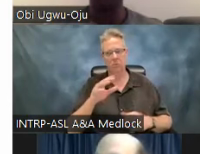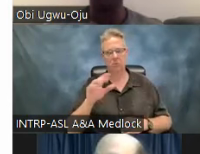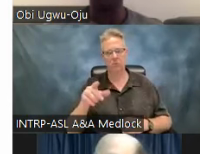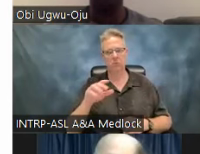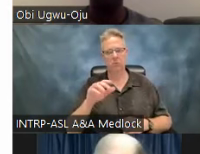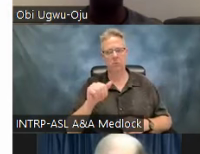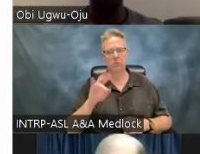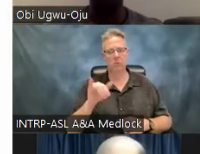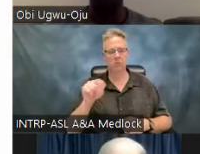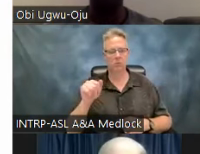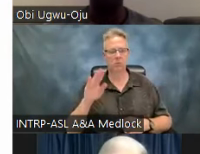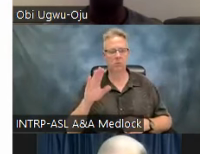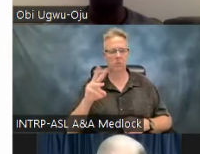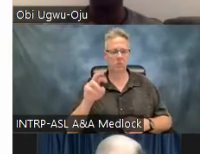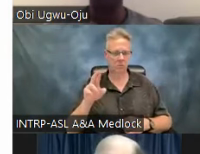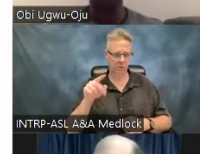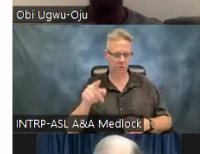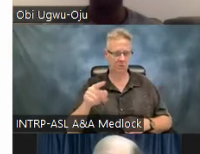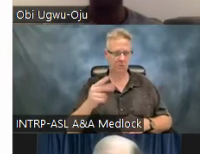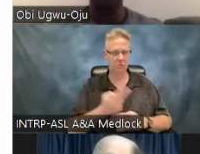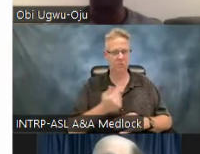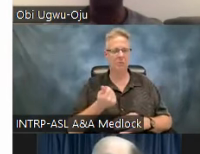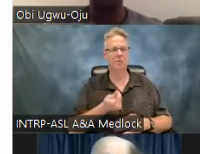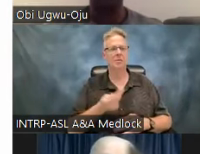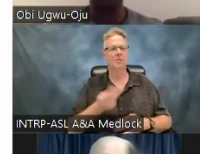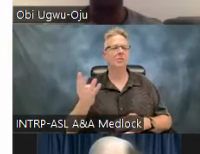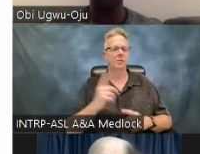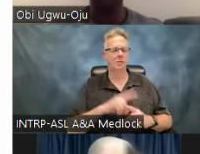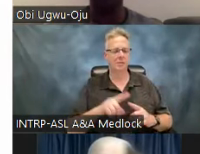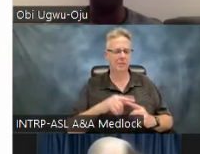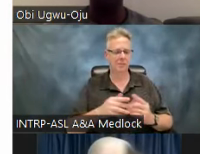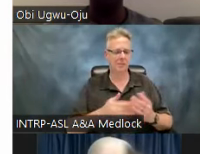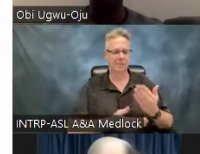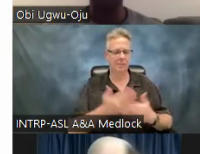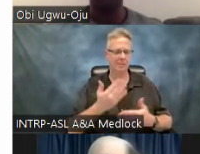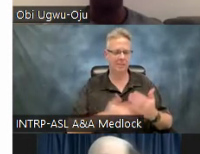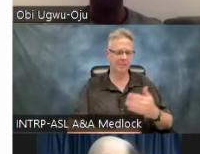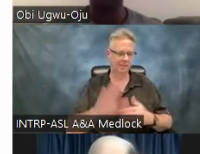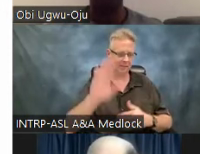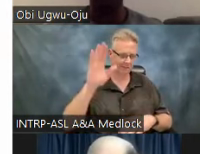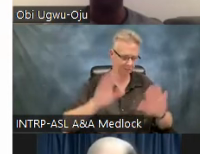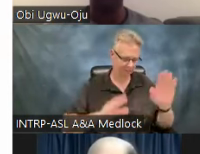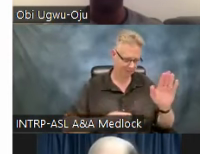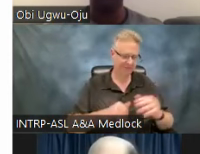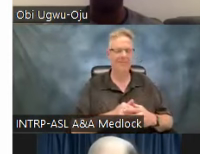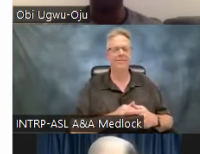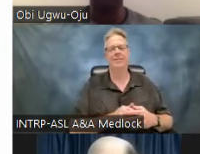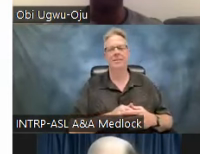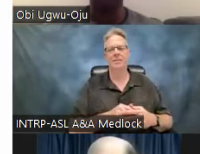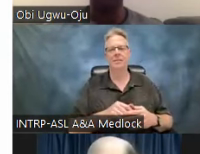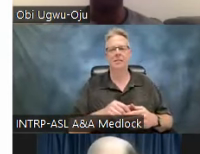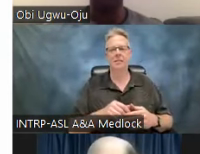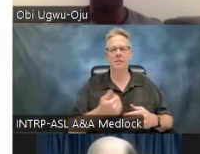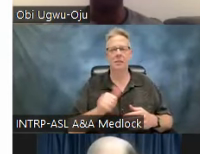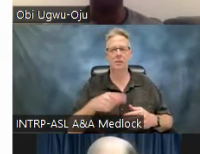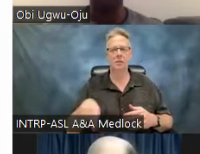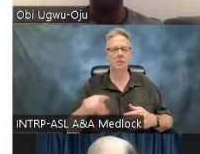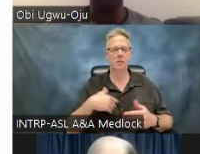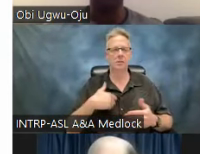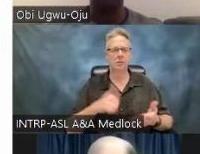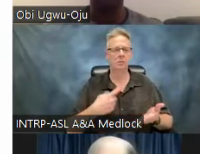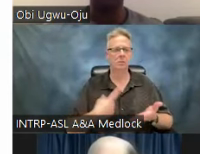is using several different hand gestures today. And no, but did we have did anybody have a discussion point